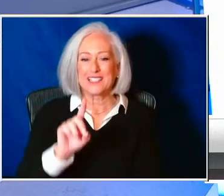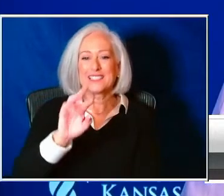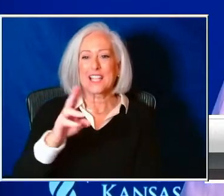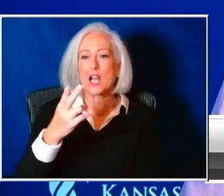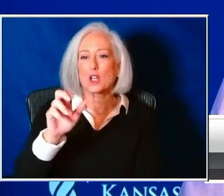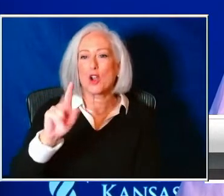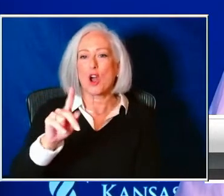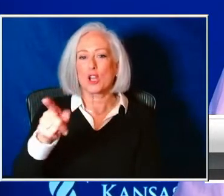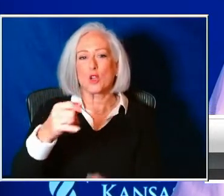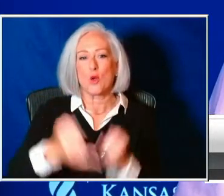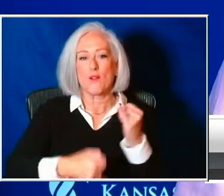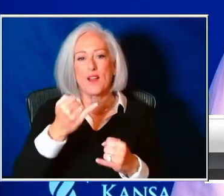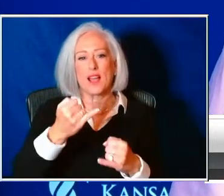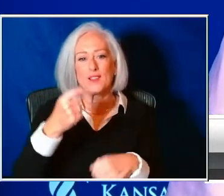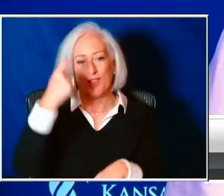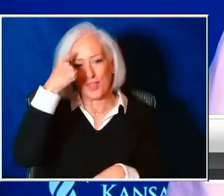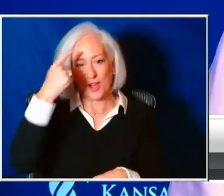today.